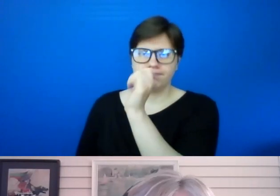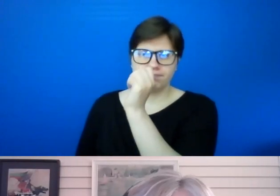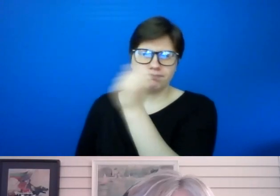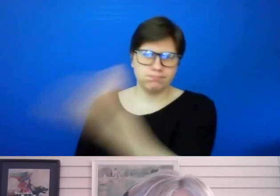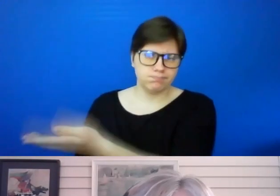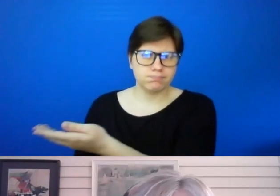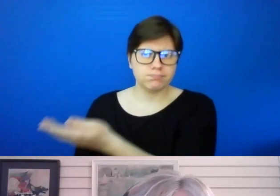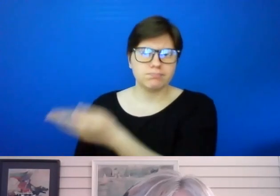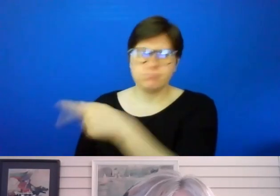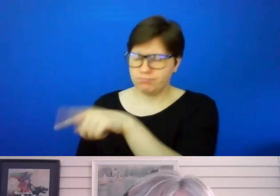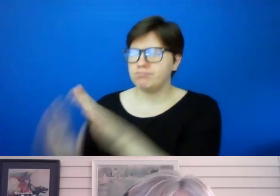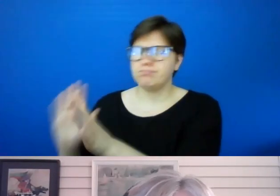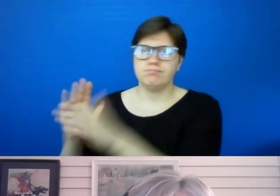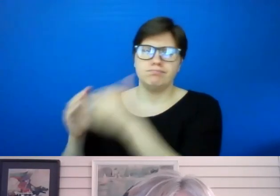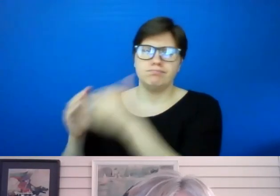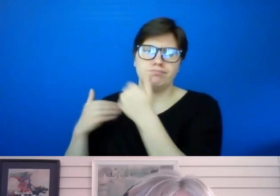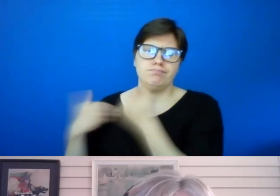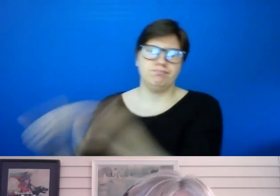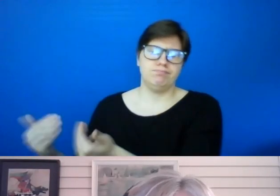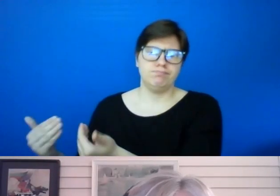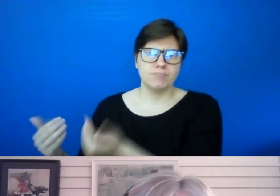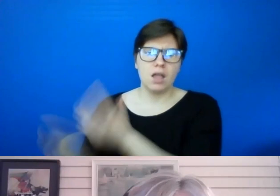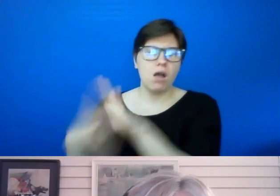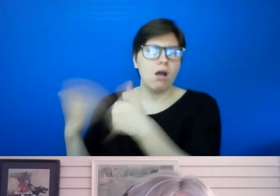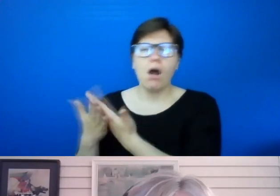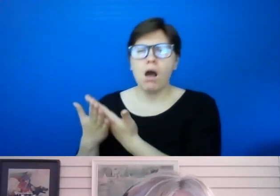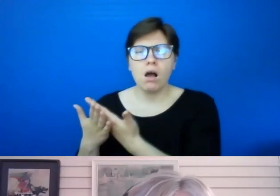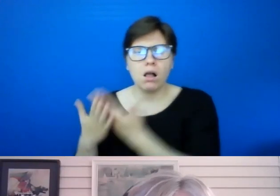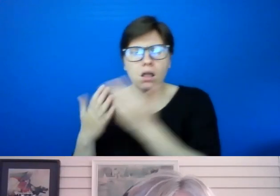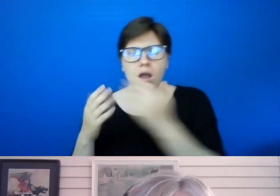and you go about it. And all the possible